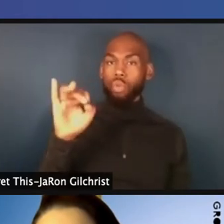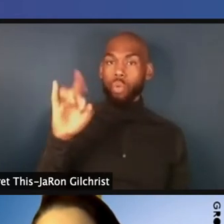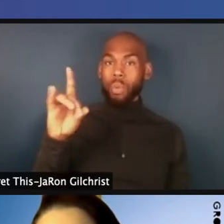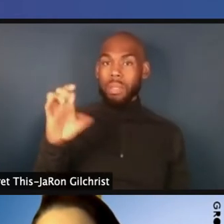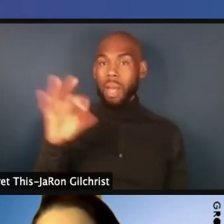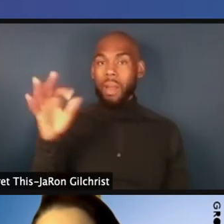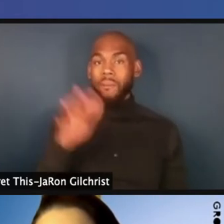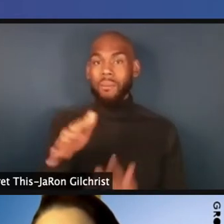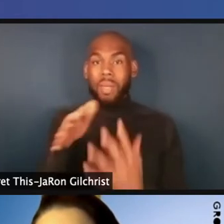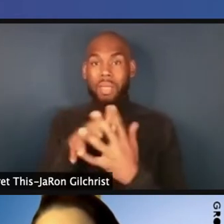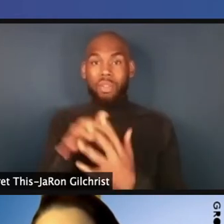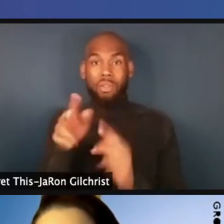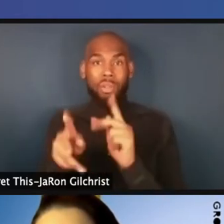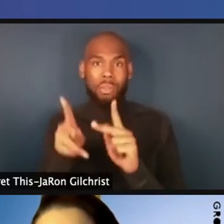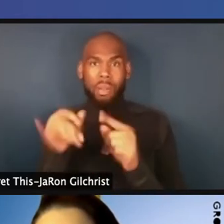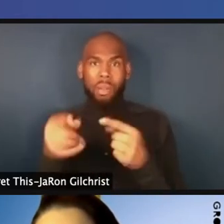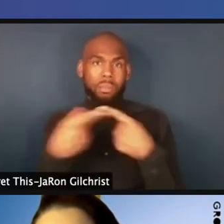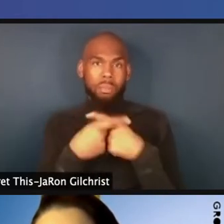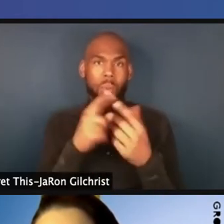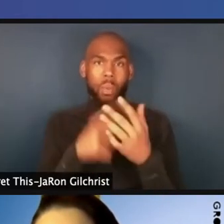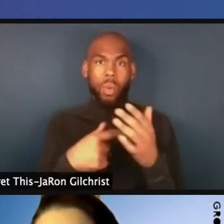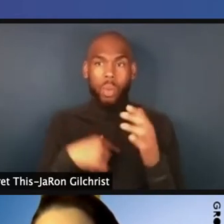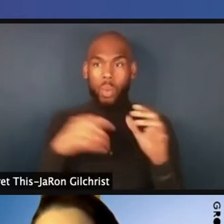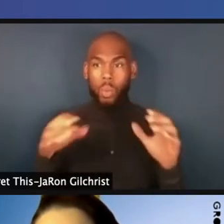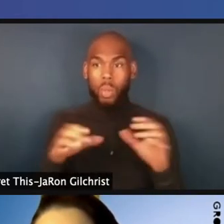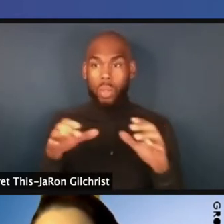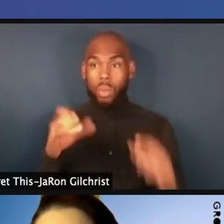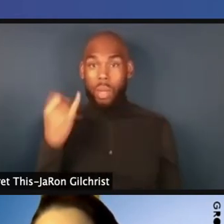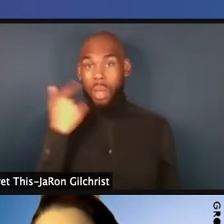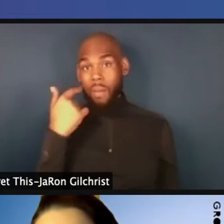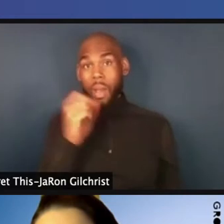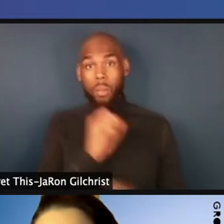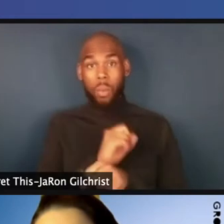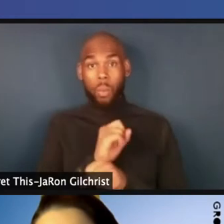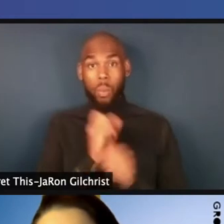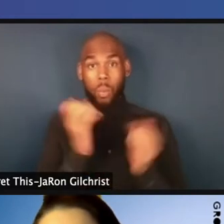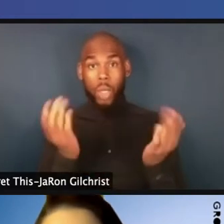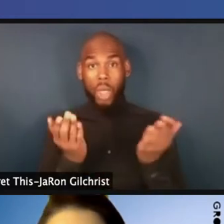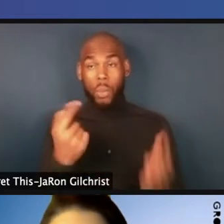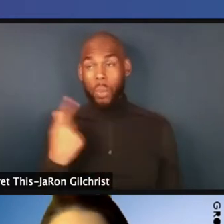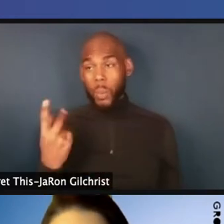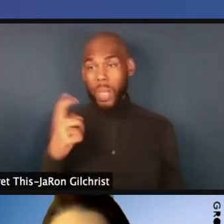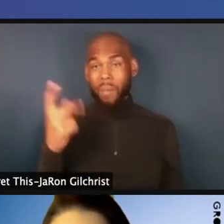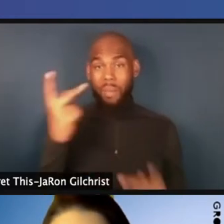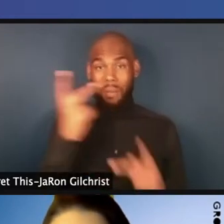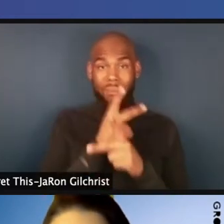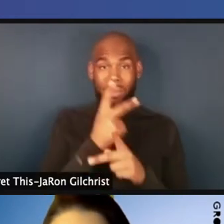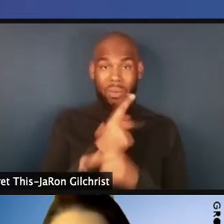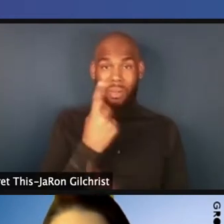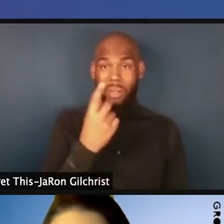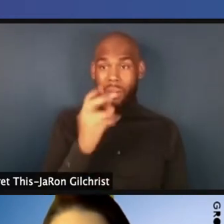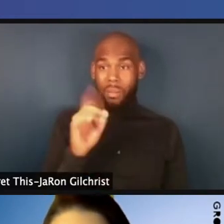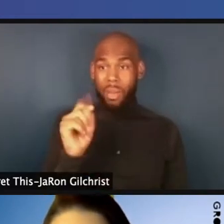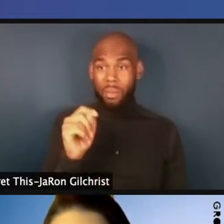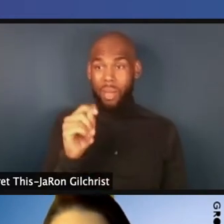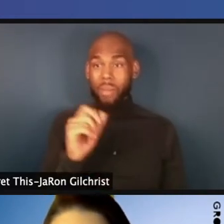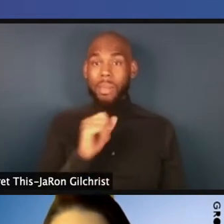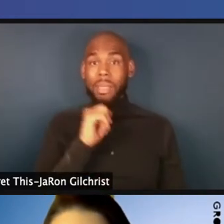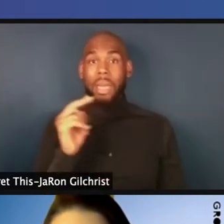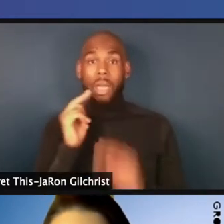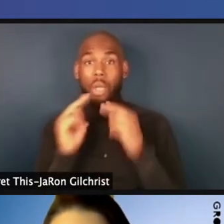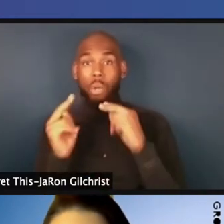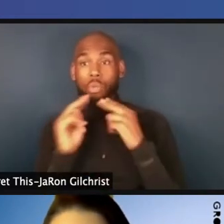doing here. So finance committee, we gonna figure something out. Anyway, and you know, that was that. It was non-negotiable. They said